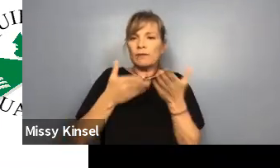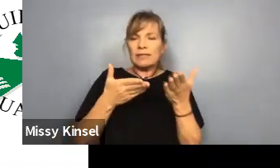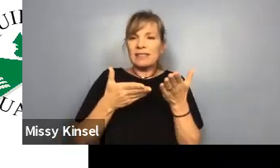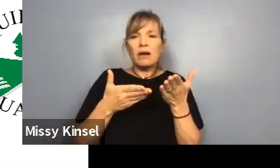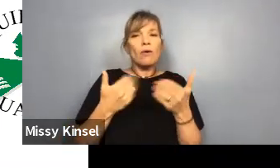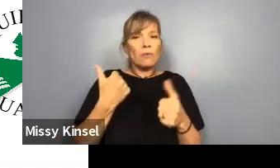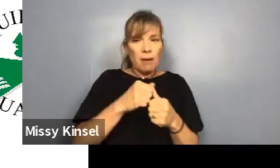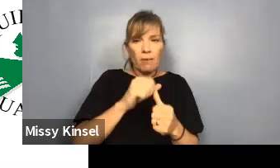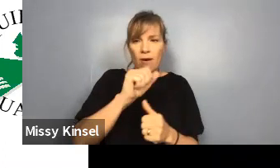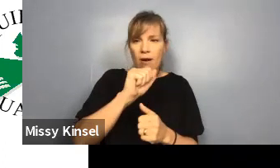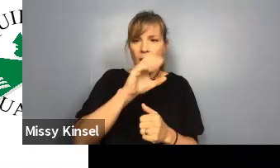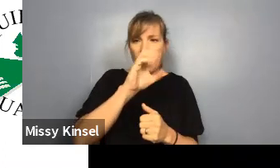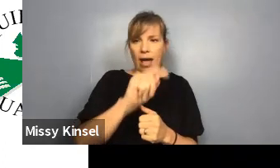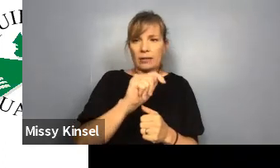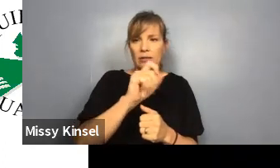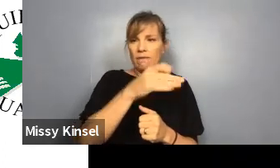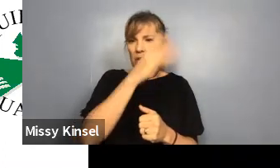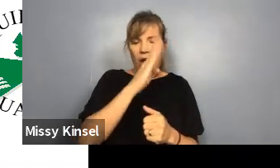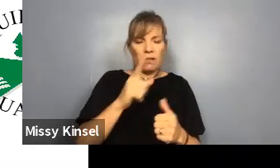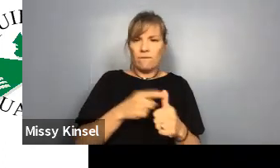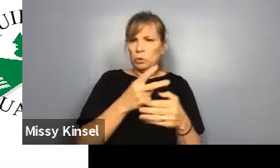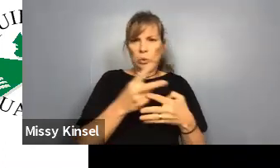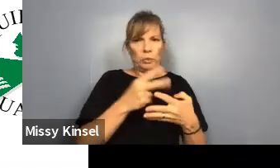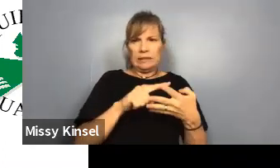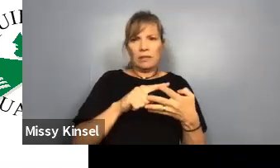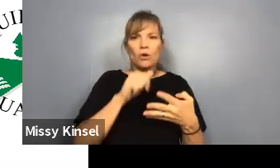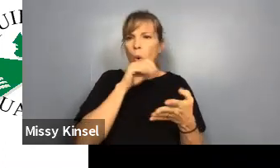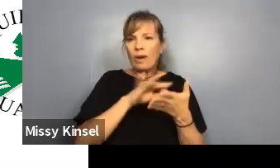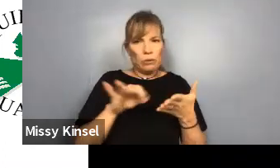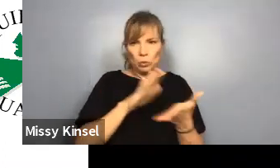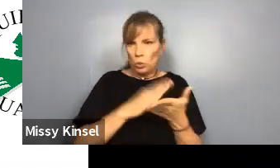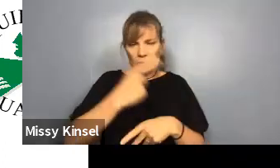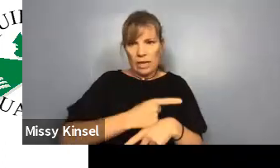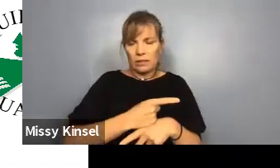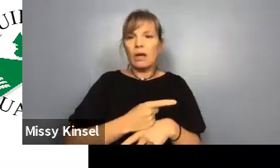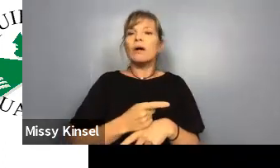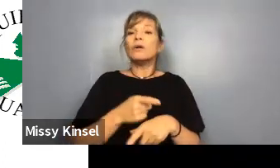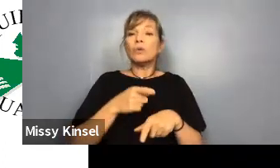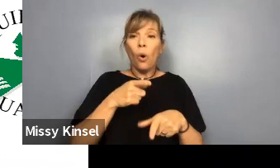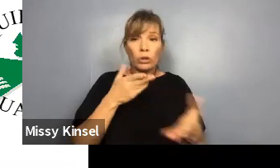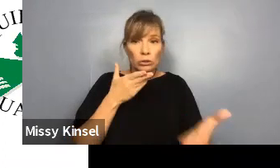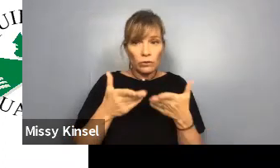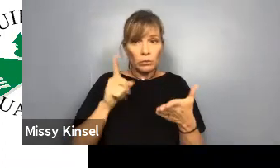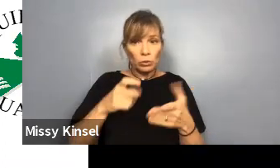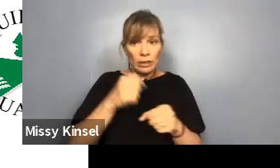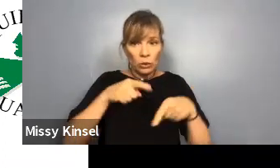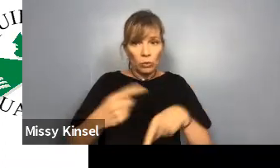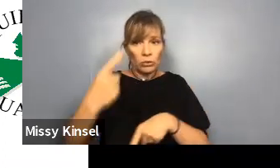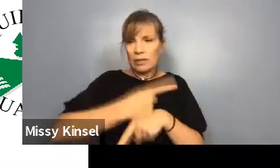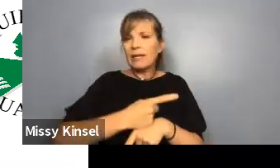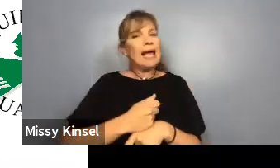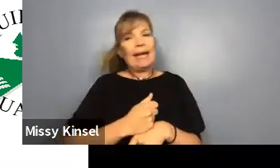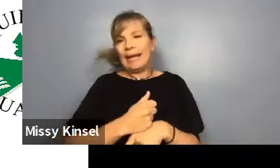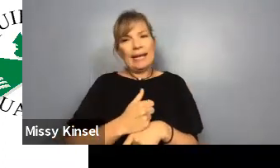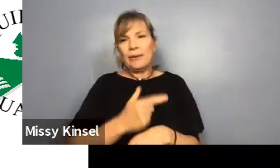God days, they don't count as school days. So, for services that your child would have received during those days, that's probably not going to be something